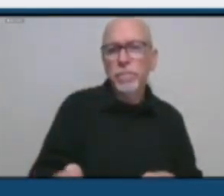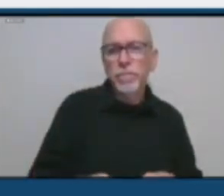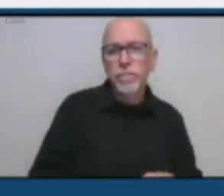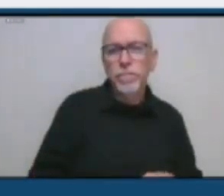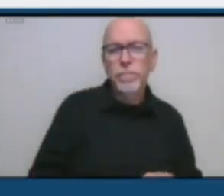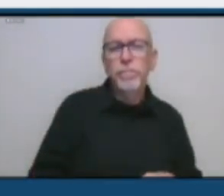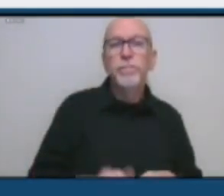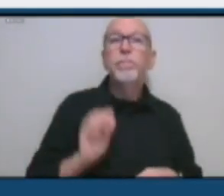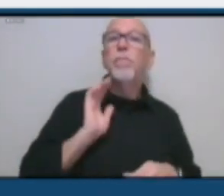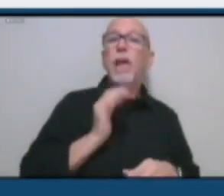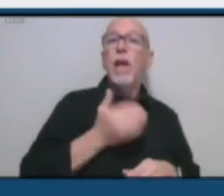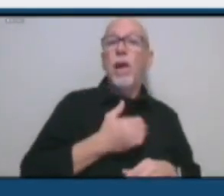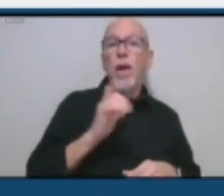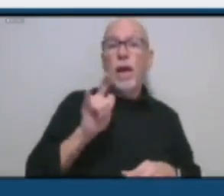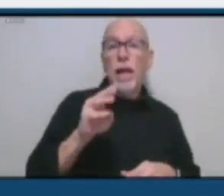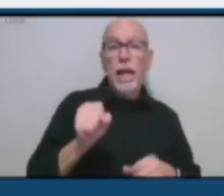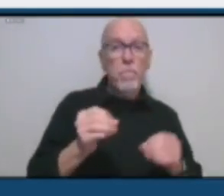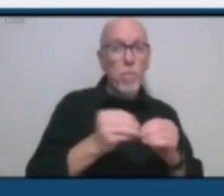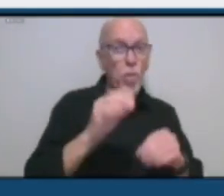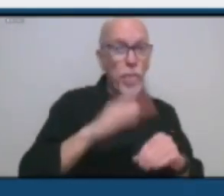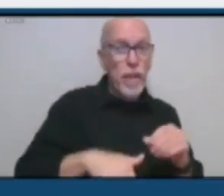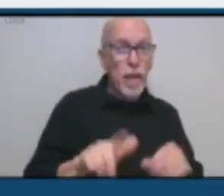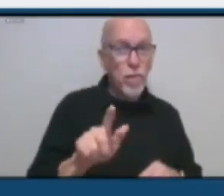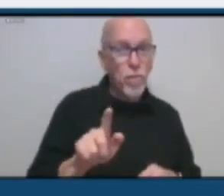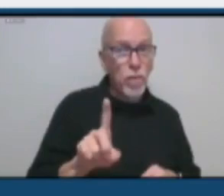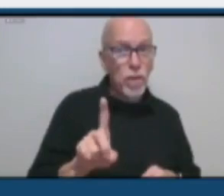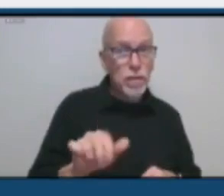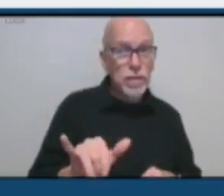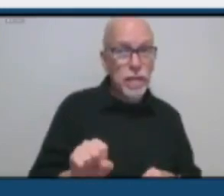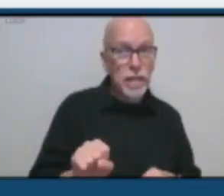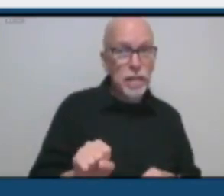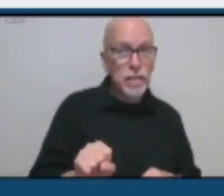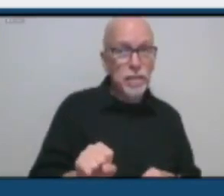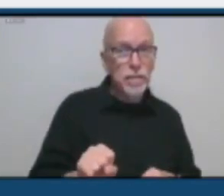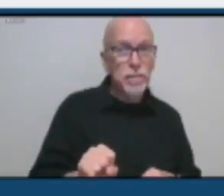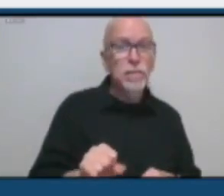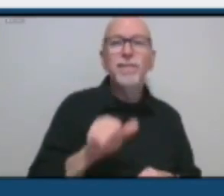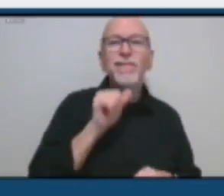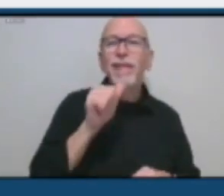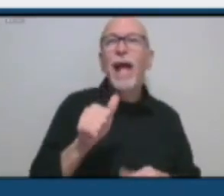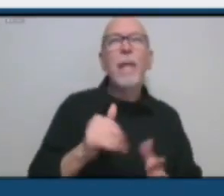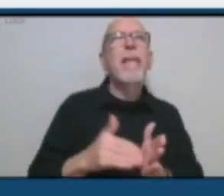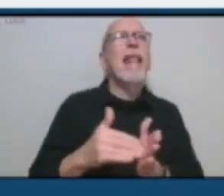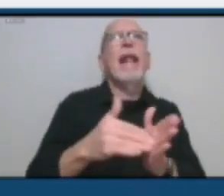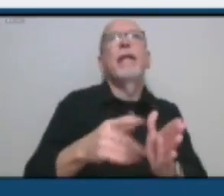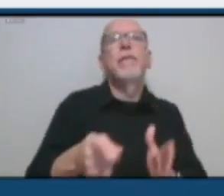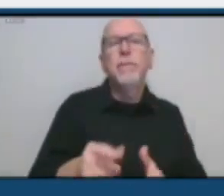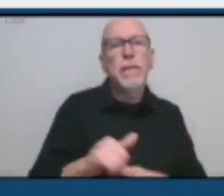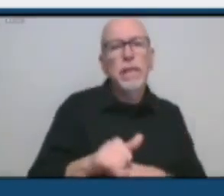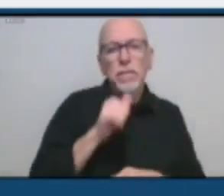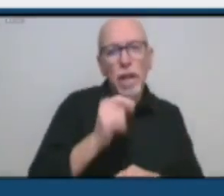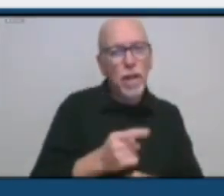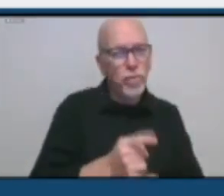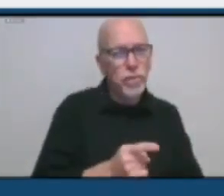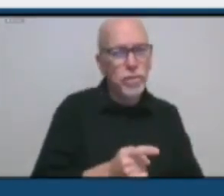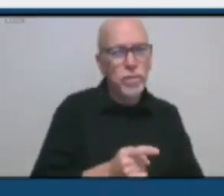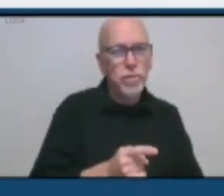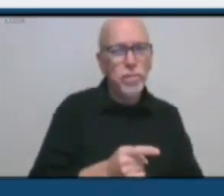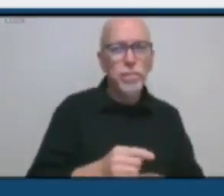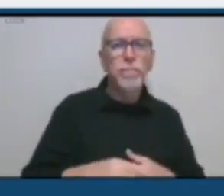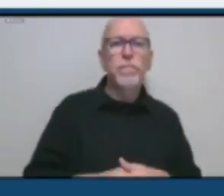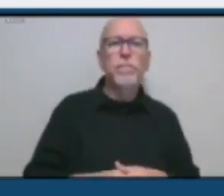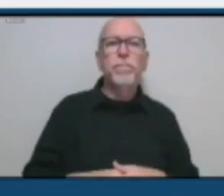Our claims that go beyond 21 days, it's not in the millions. That is not accurate.